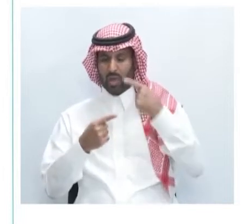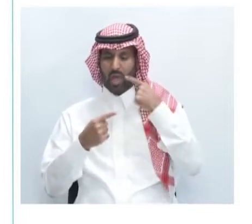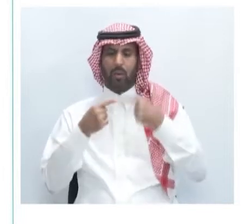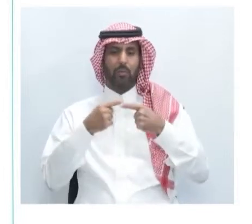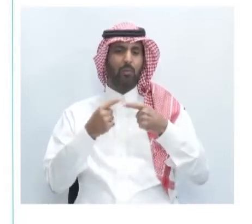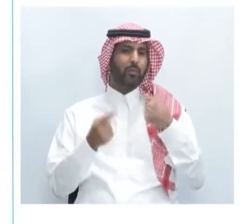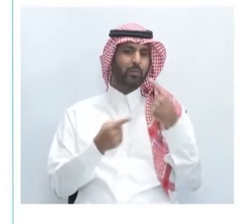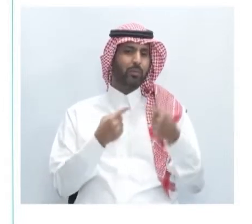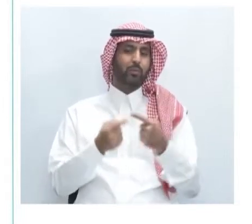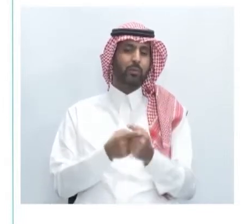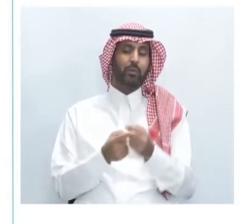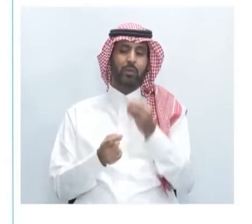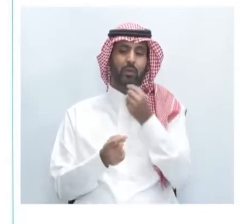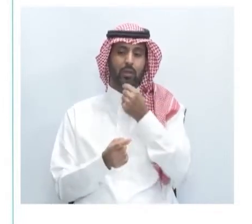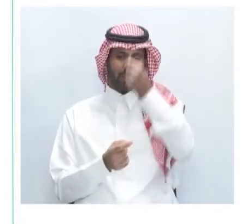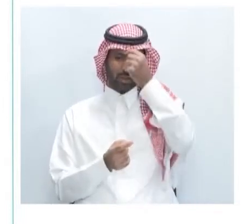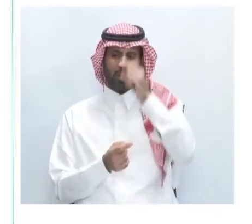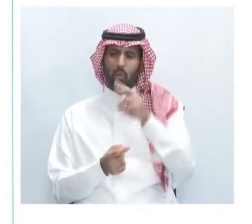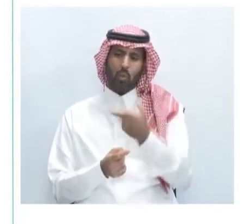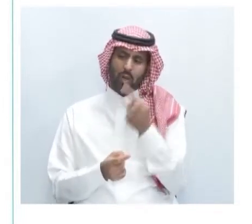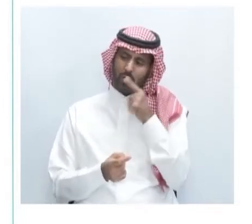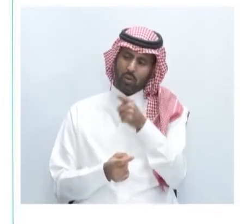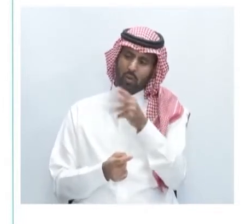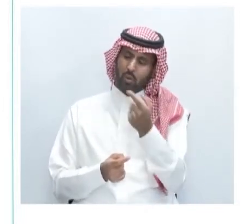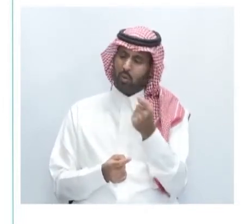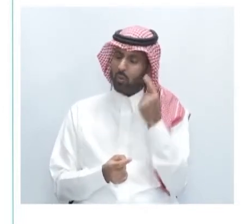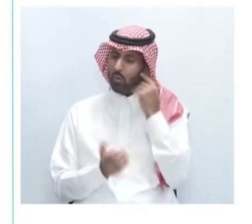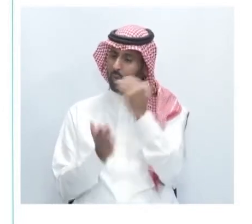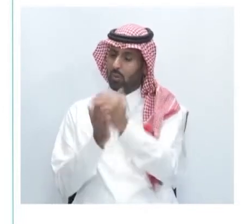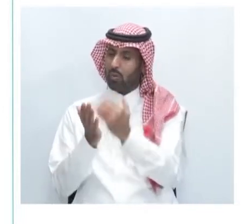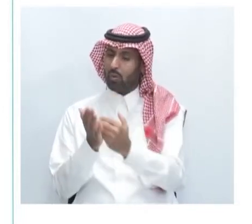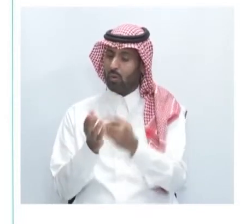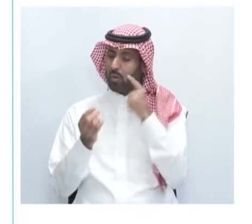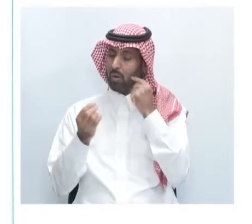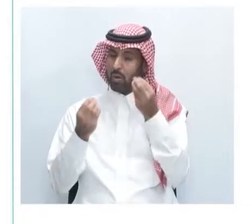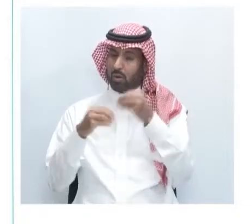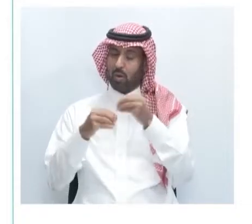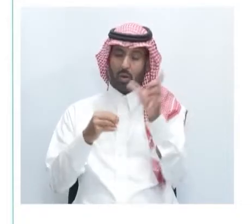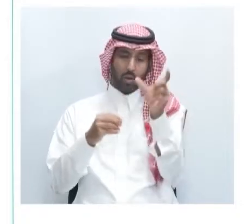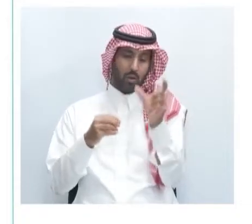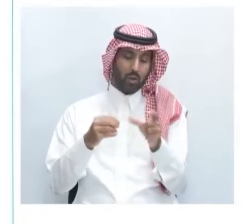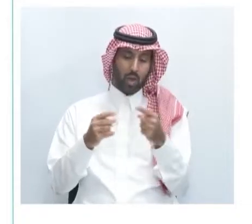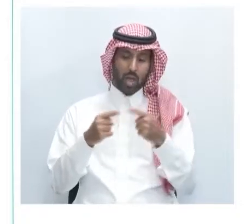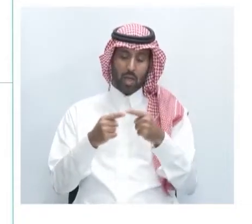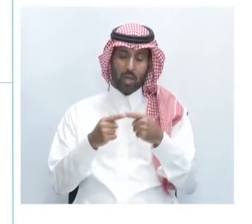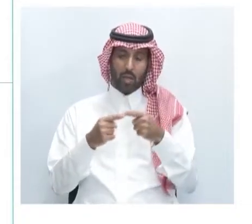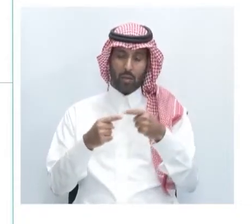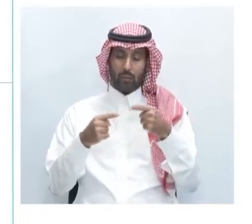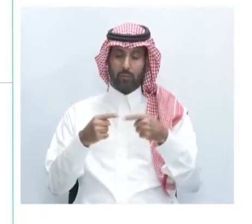opposites. Describe what or who, list as much opposites as you can.